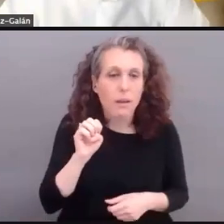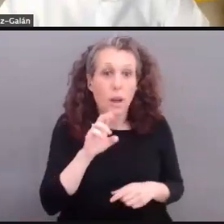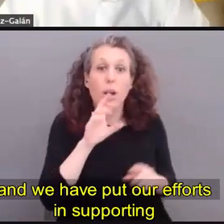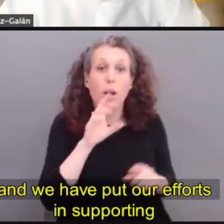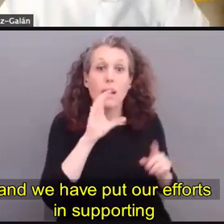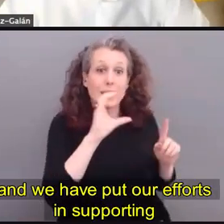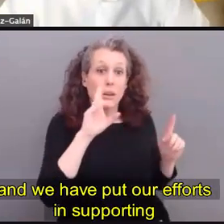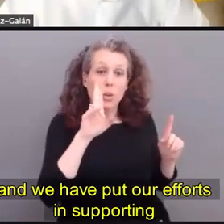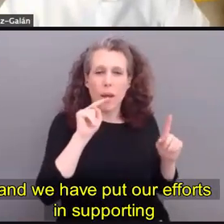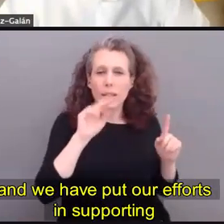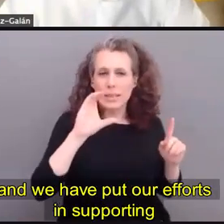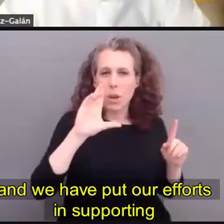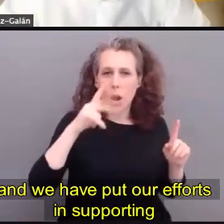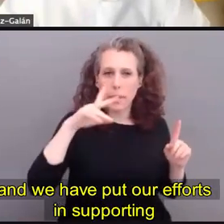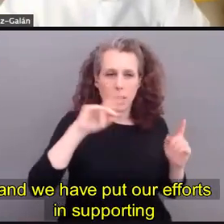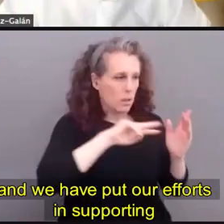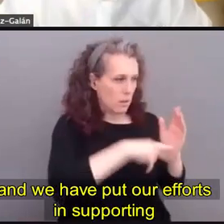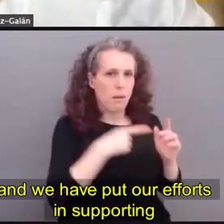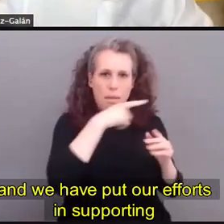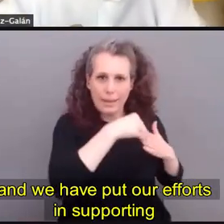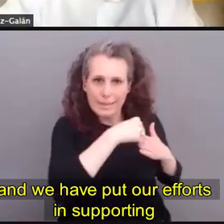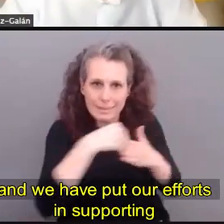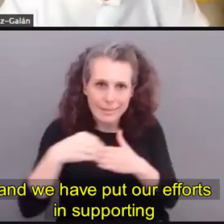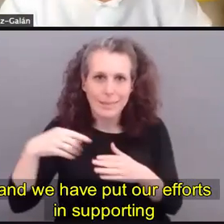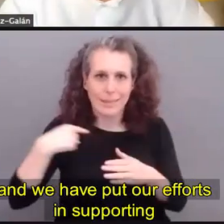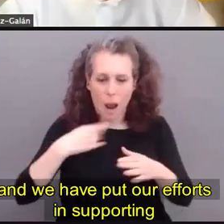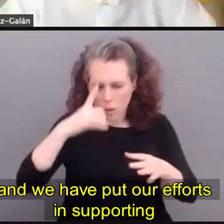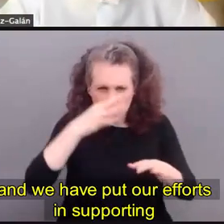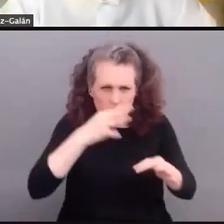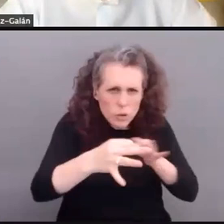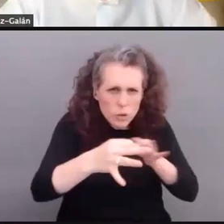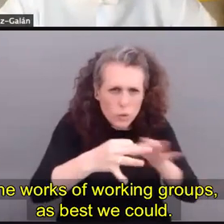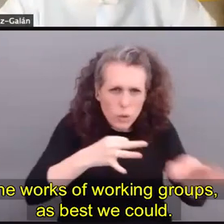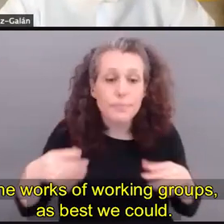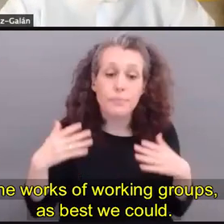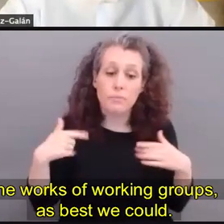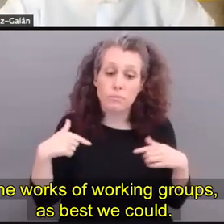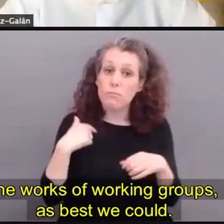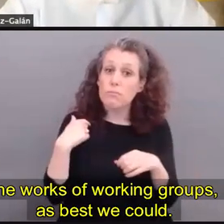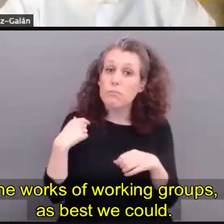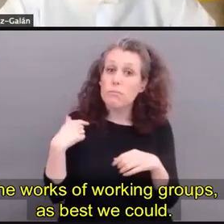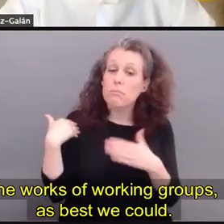objective, and we have put our efforts in supporting the